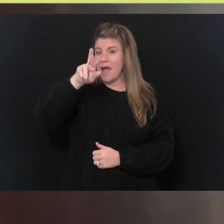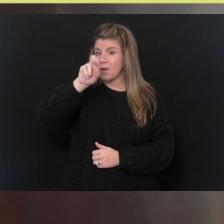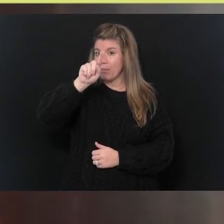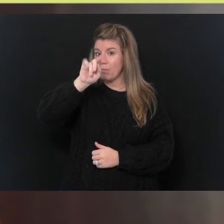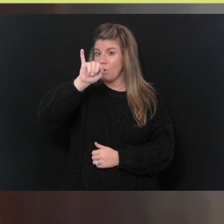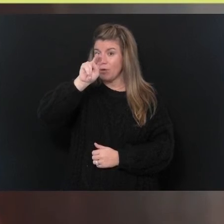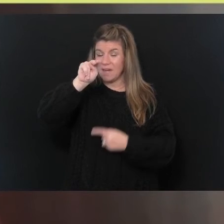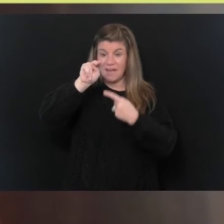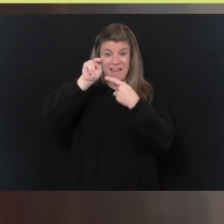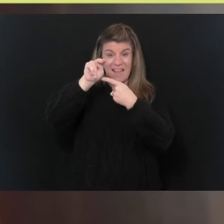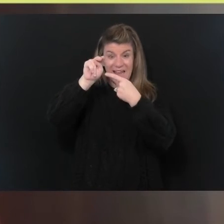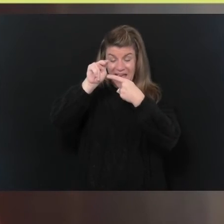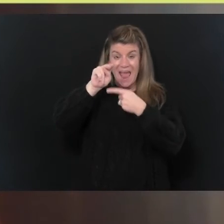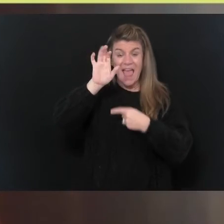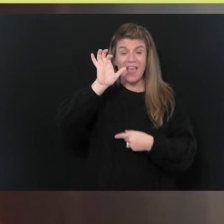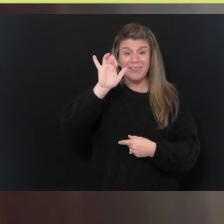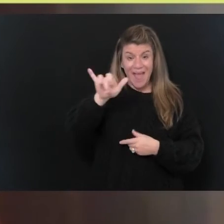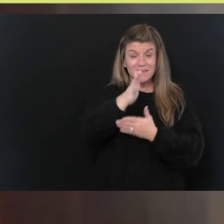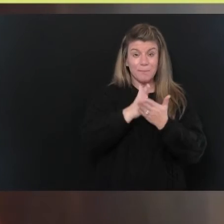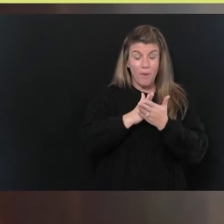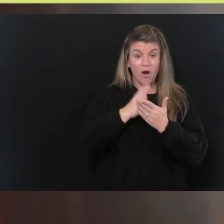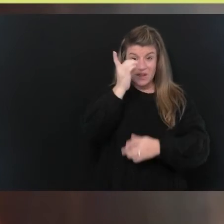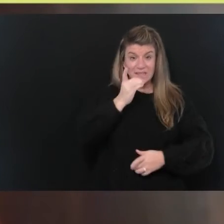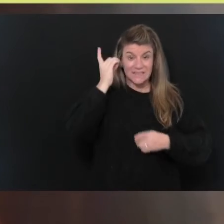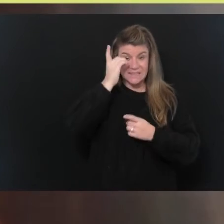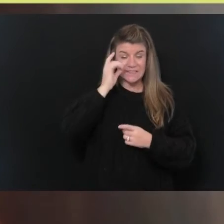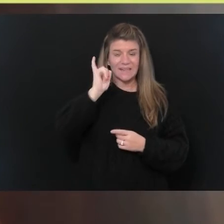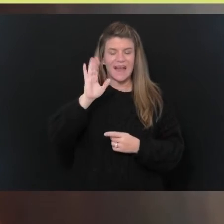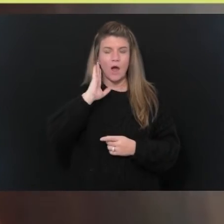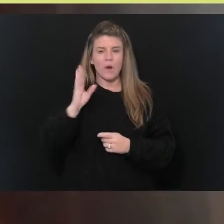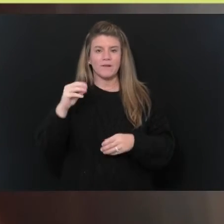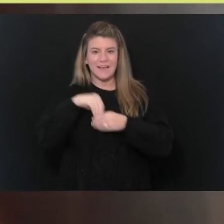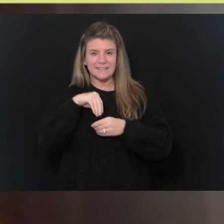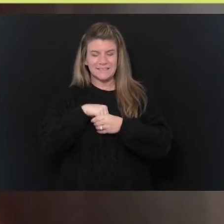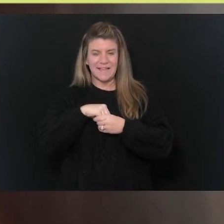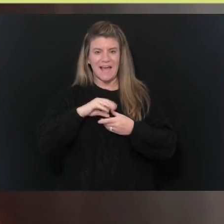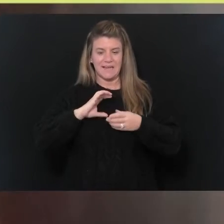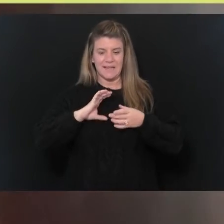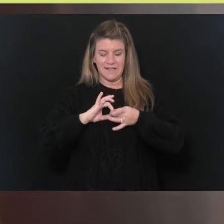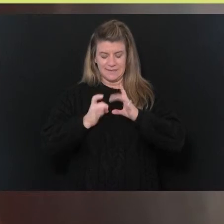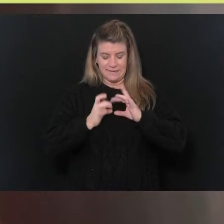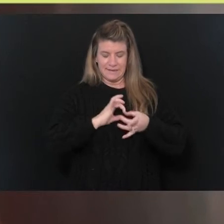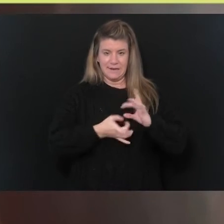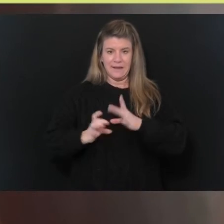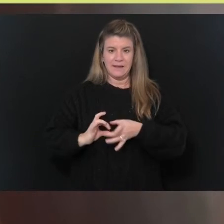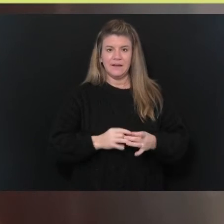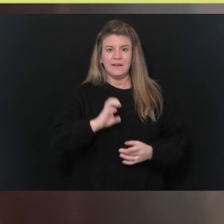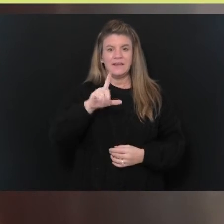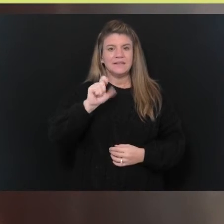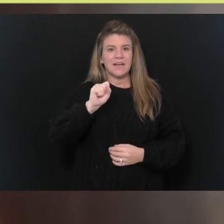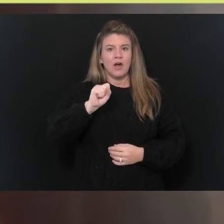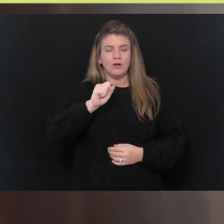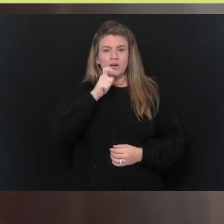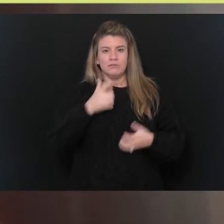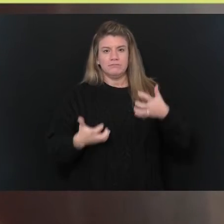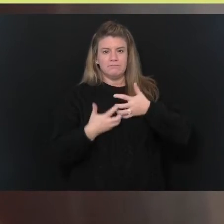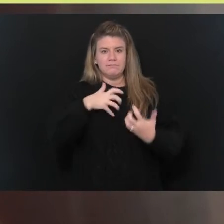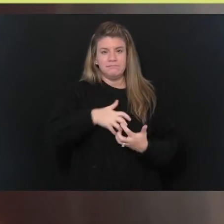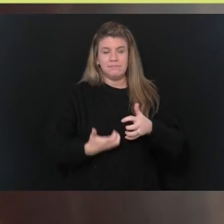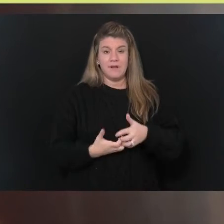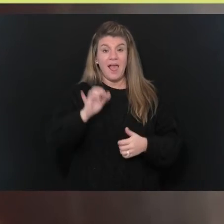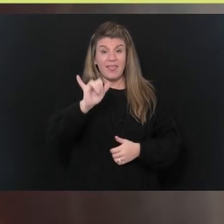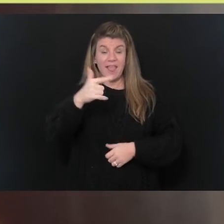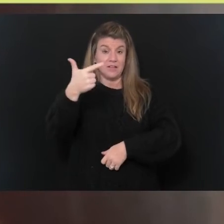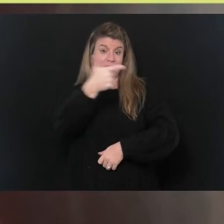that's the part of the virus that binds to the cells in our body. That's the part of the virus that all of these immunizations